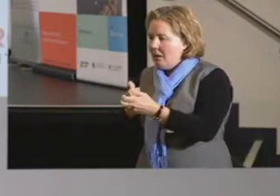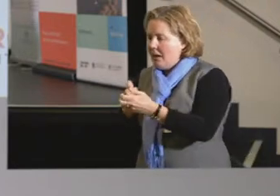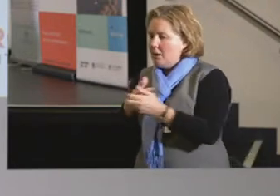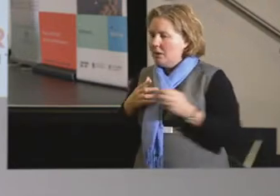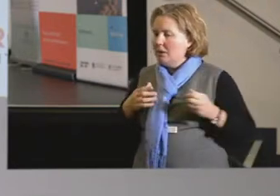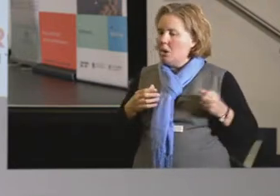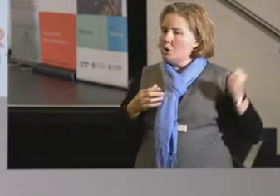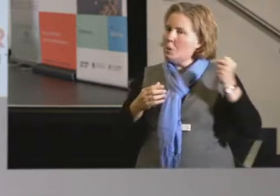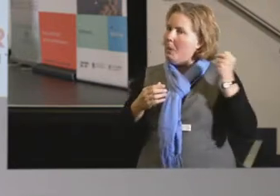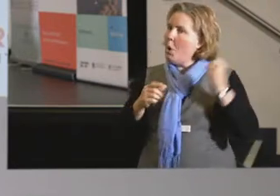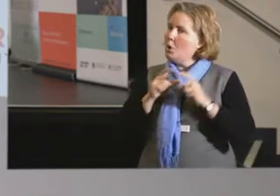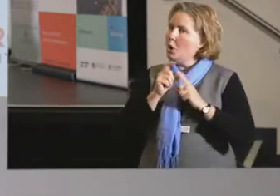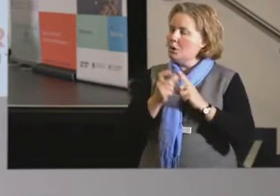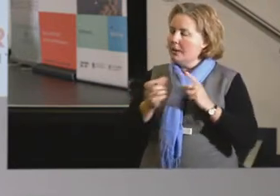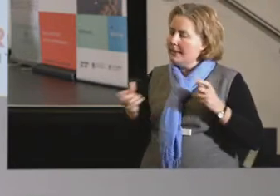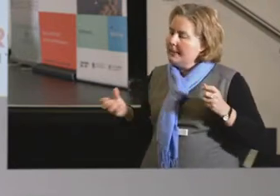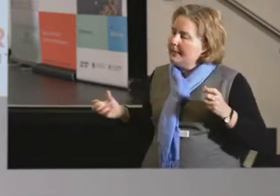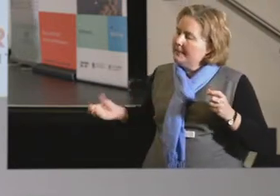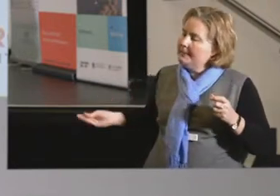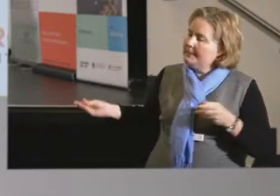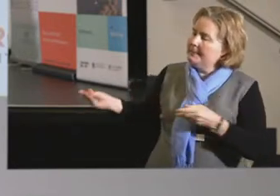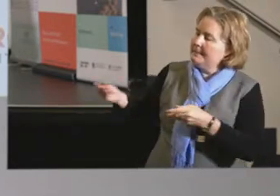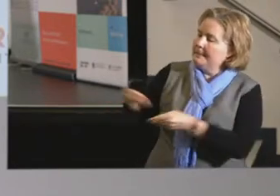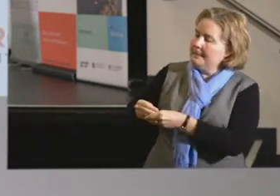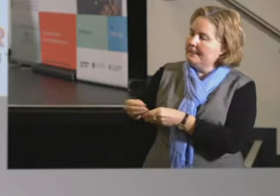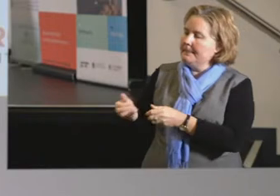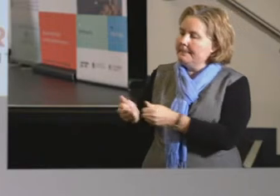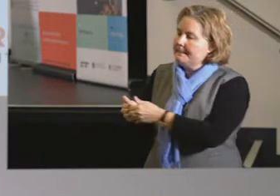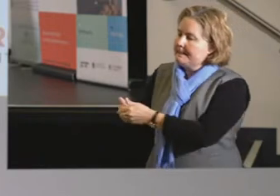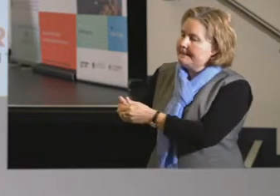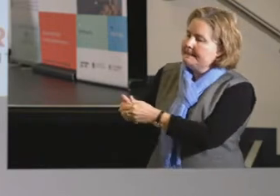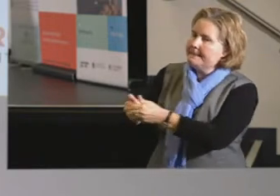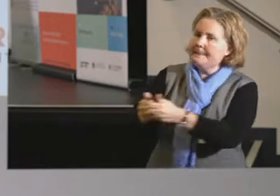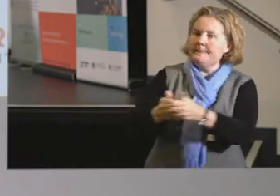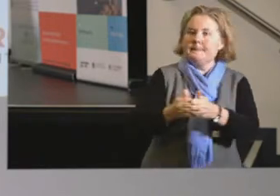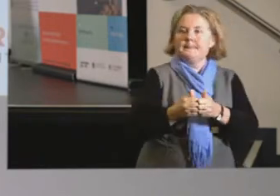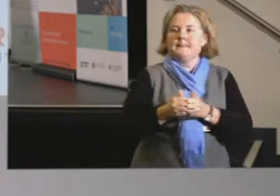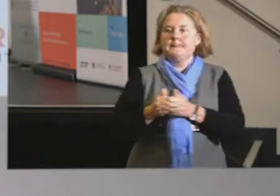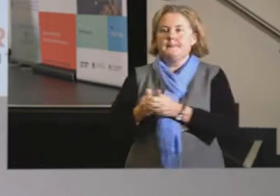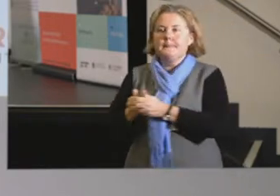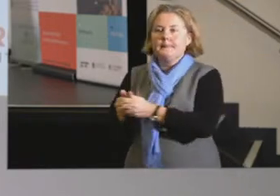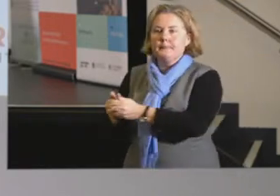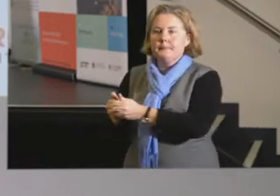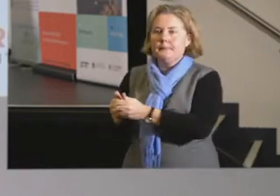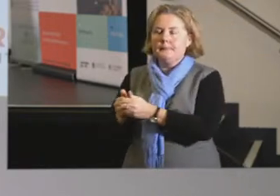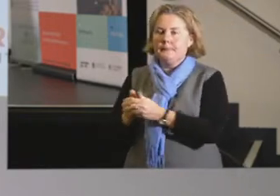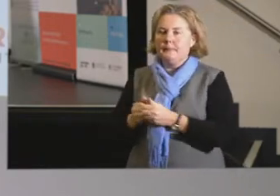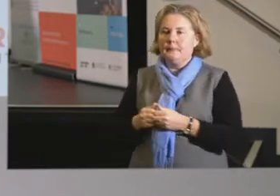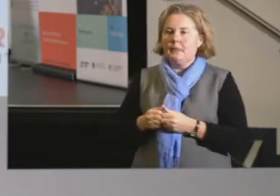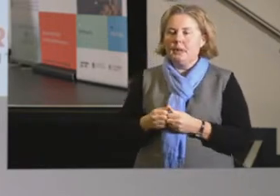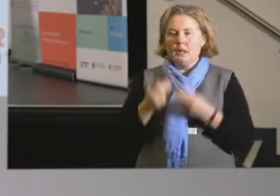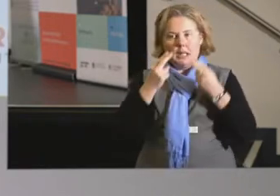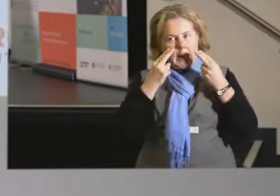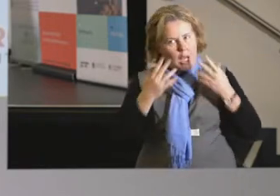And I got such a jolt because the reaction that popped up in my head is the